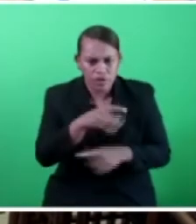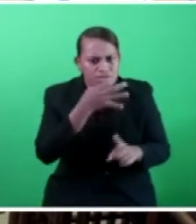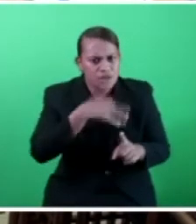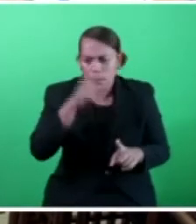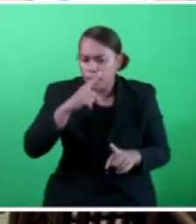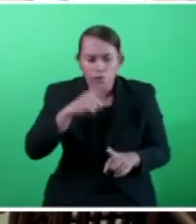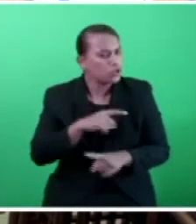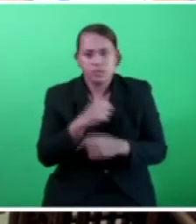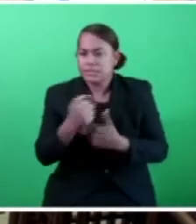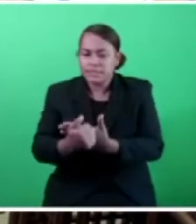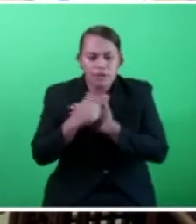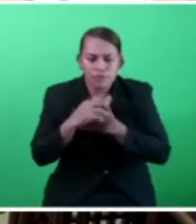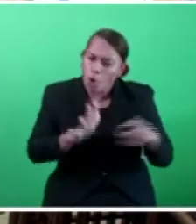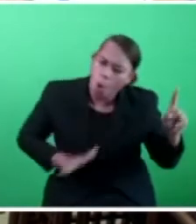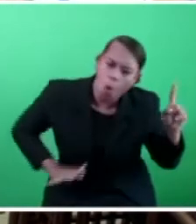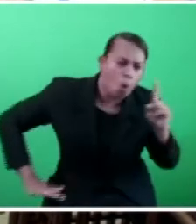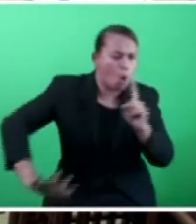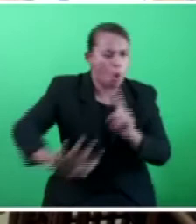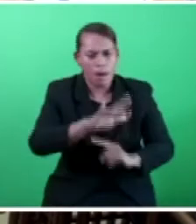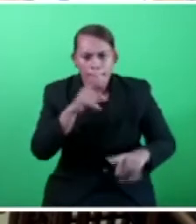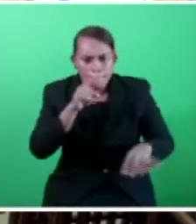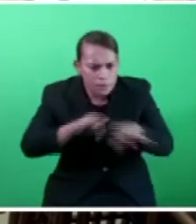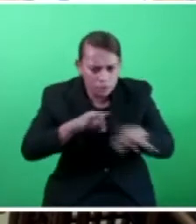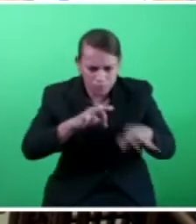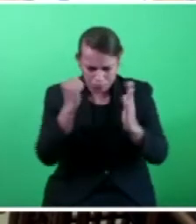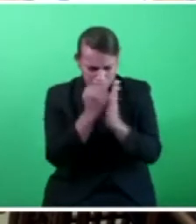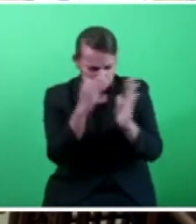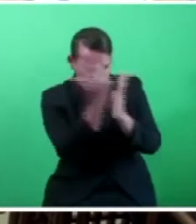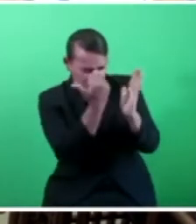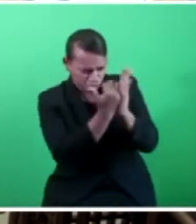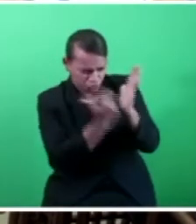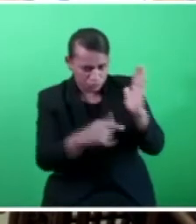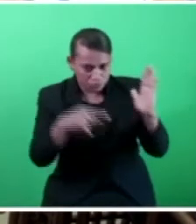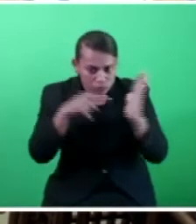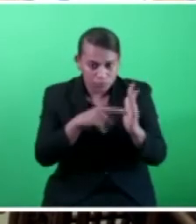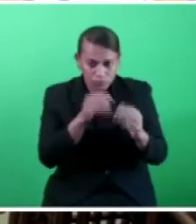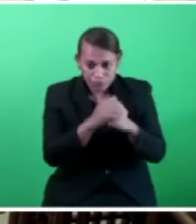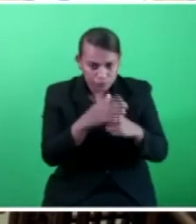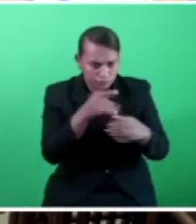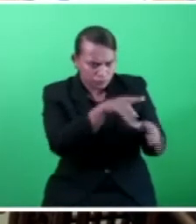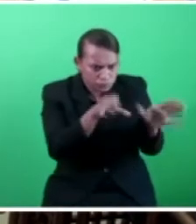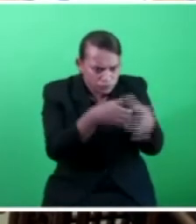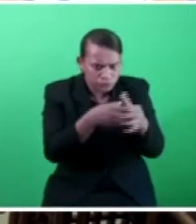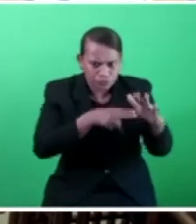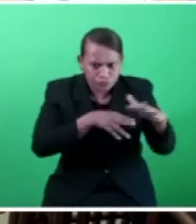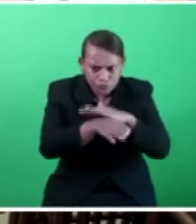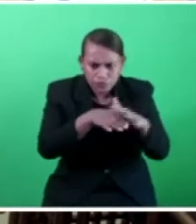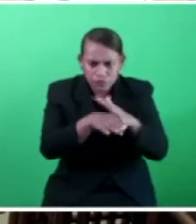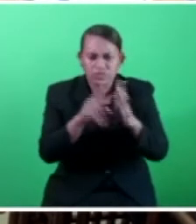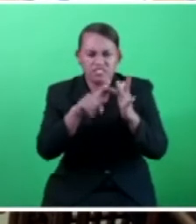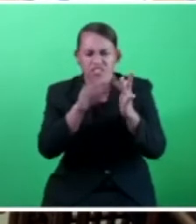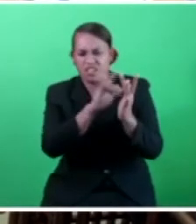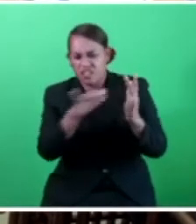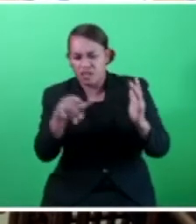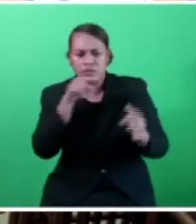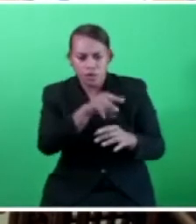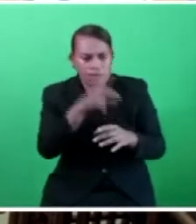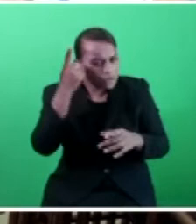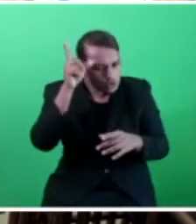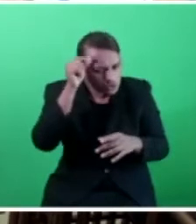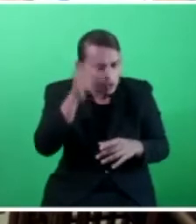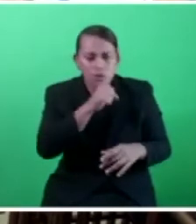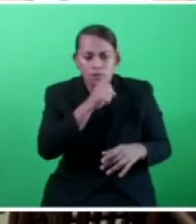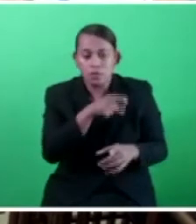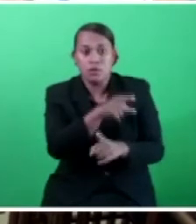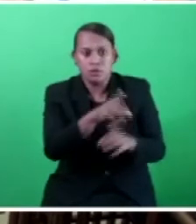all Fijians. My close friend from Labua would say, Giri Giri, this situation is in his honor I'm making, but as the member